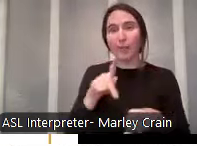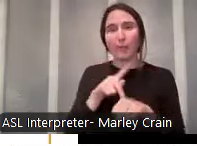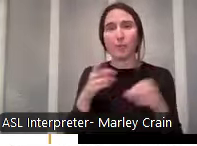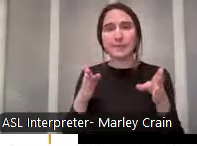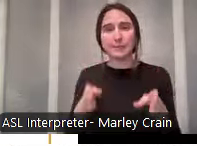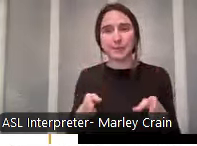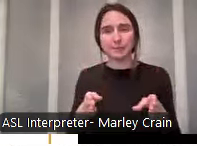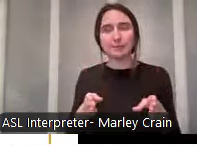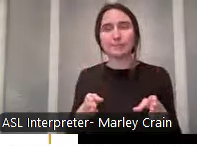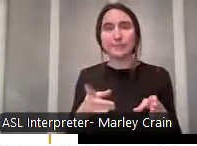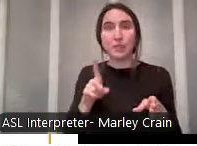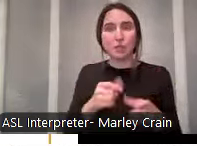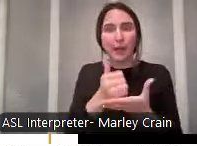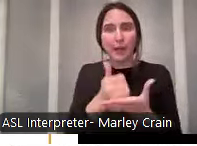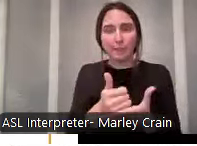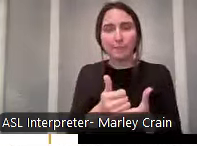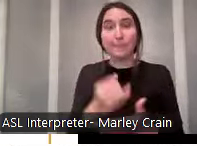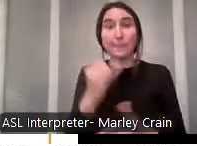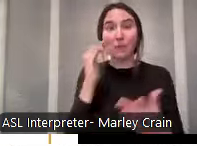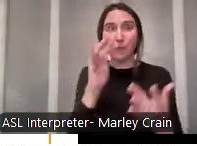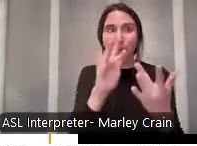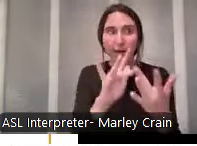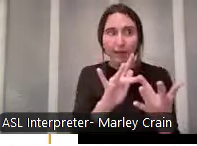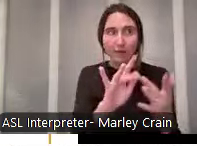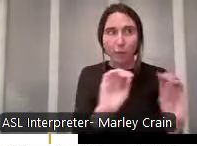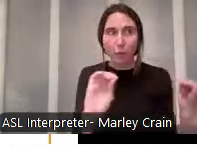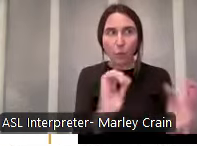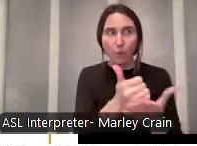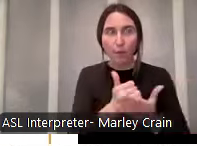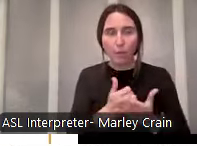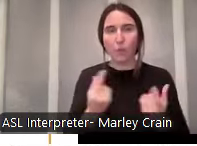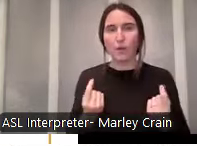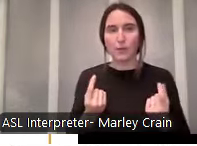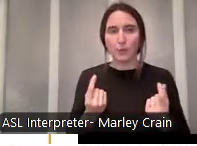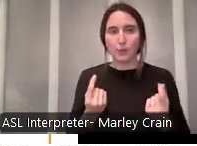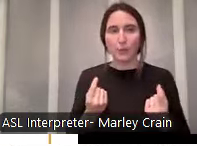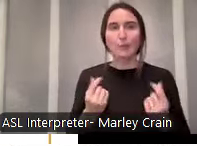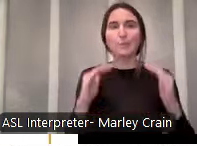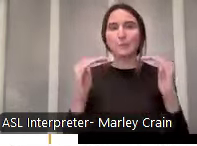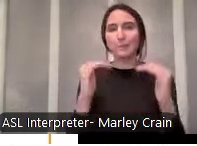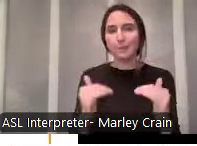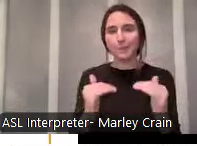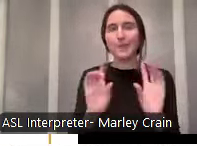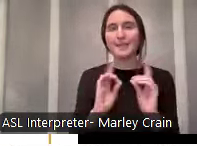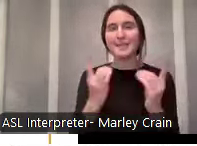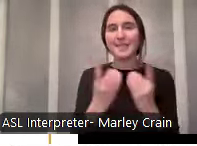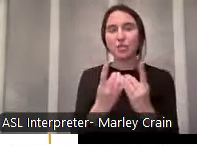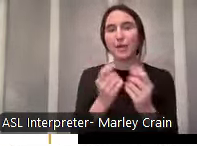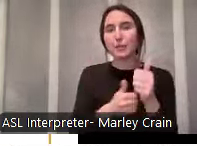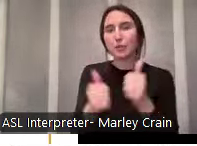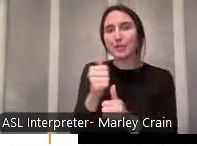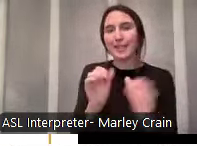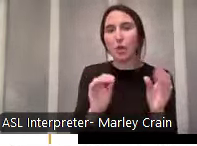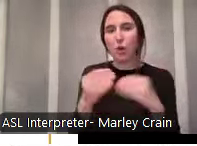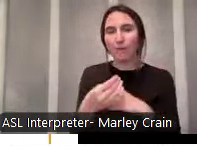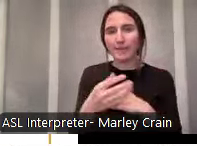able to get help from them, you can go to the district superintendent's office, the family support coordinator, or I learned the other